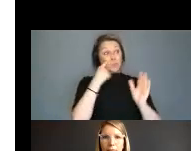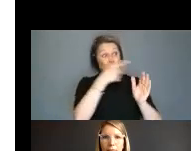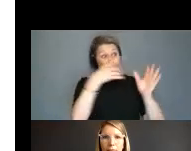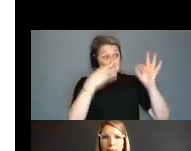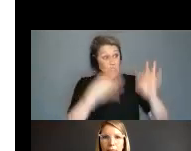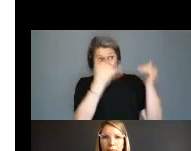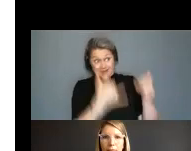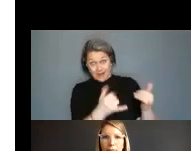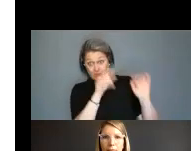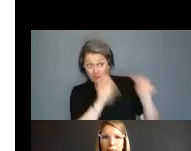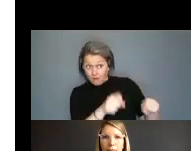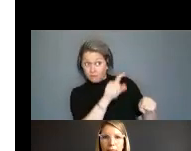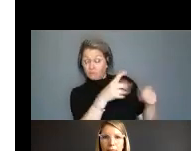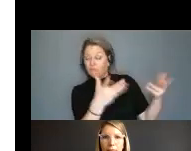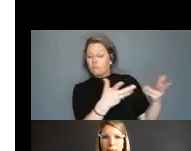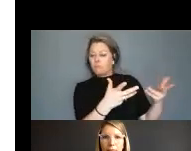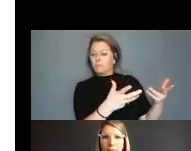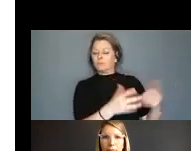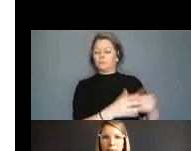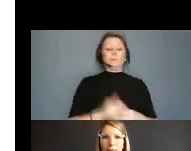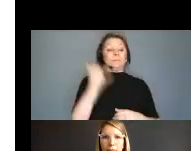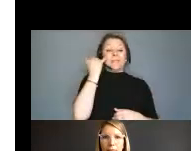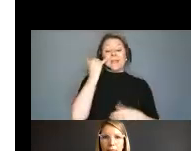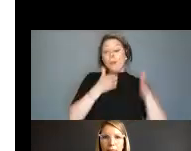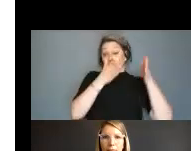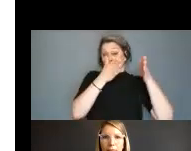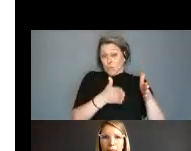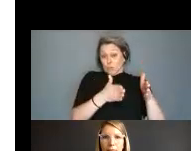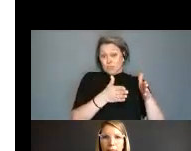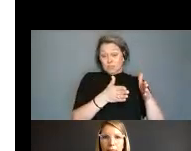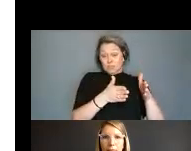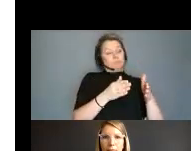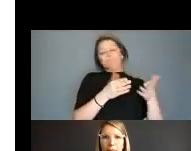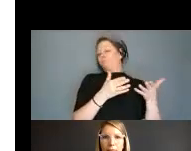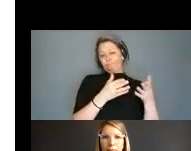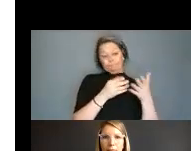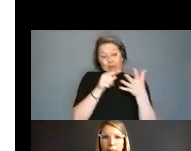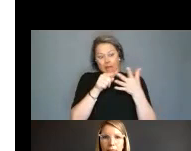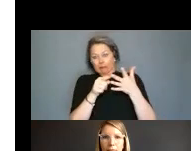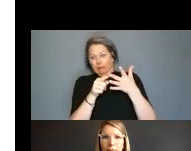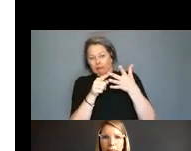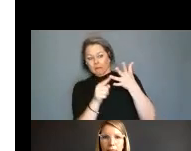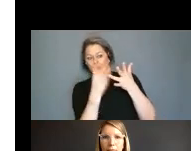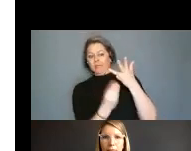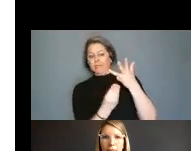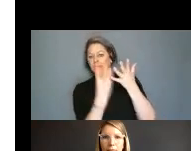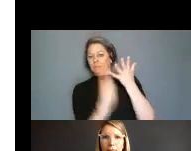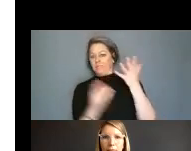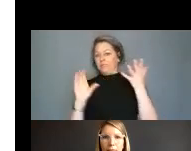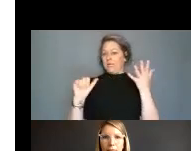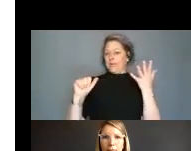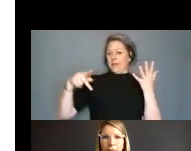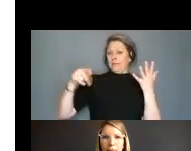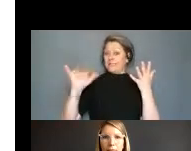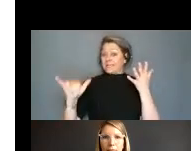should also be noted that if a person is found to lack capacity in one area, they are still presumed to have it